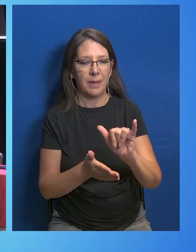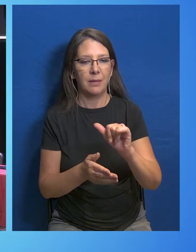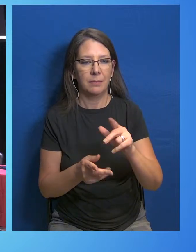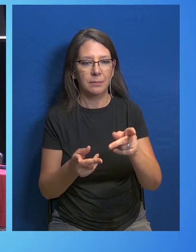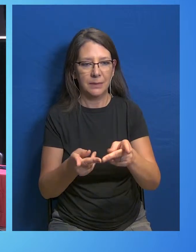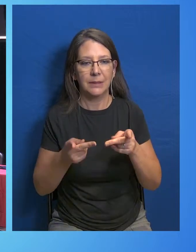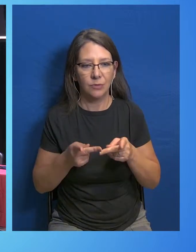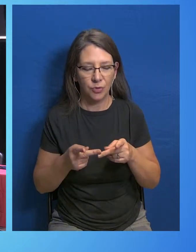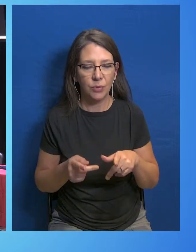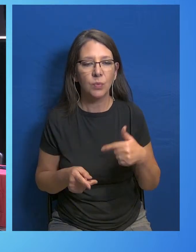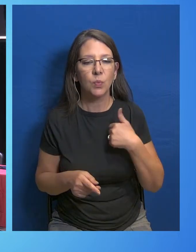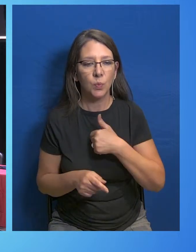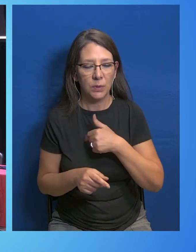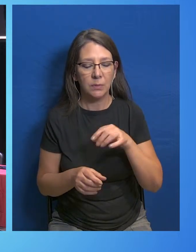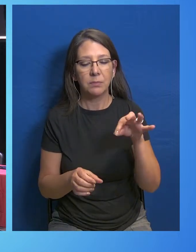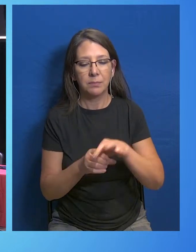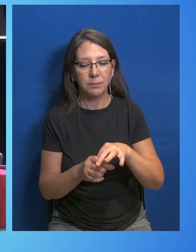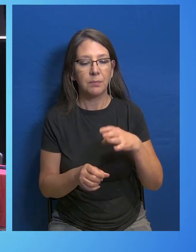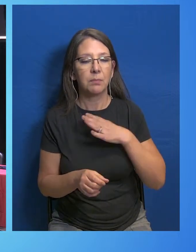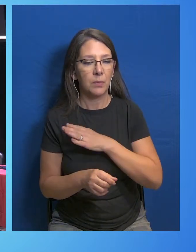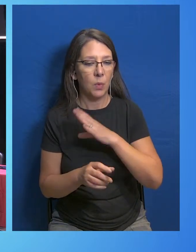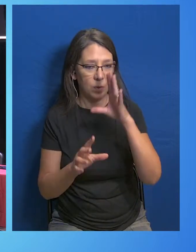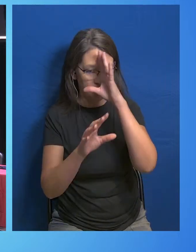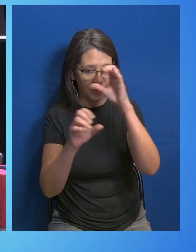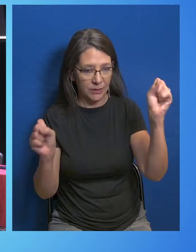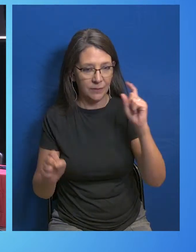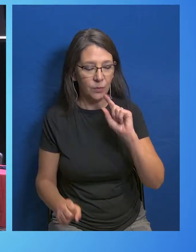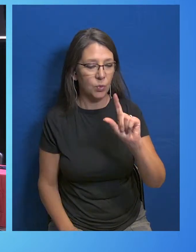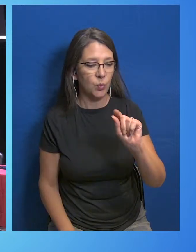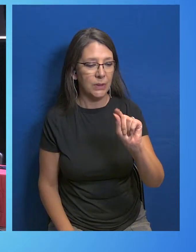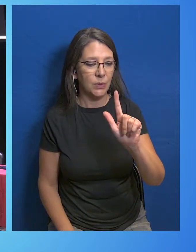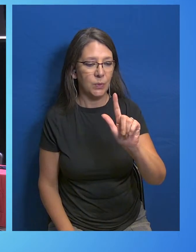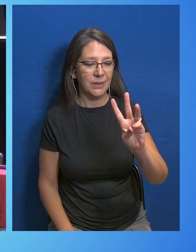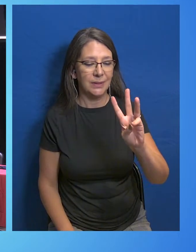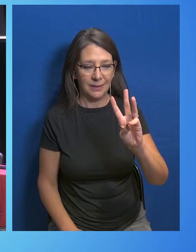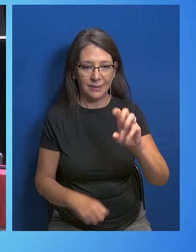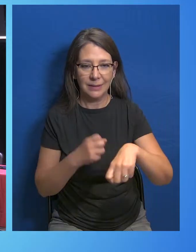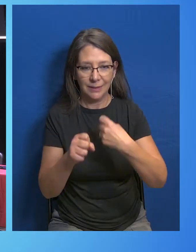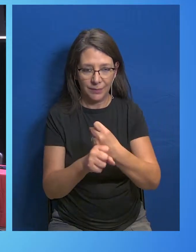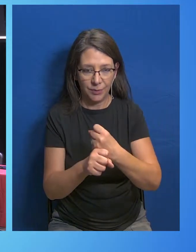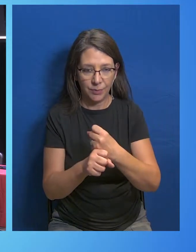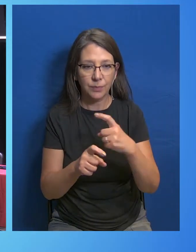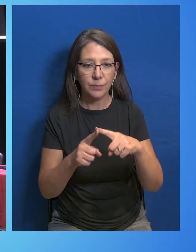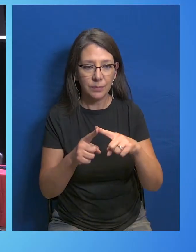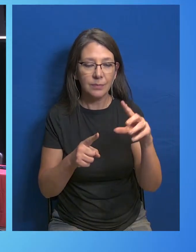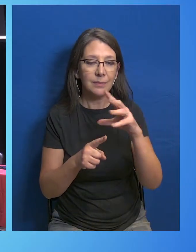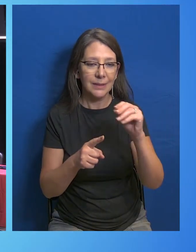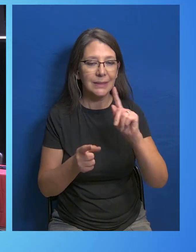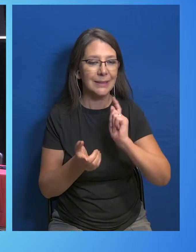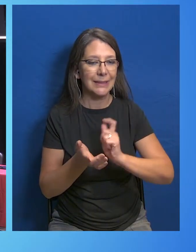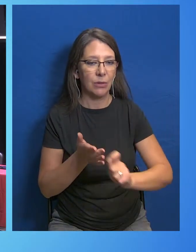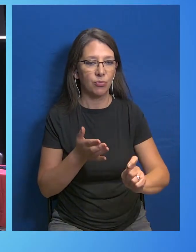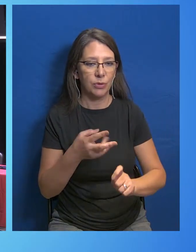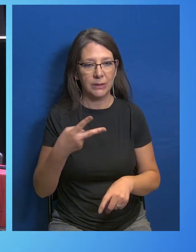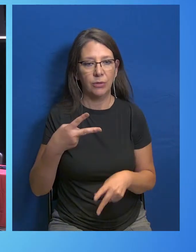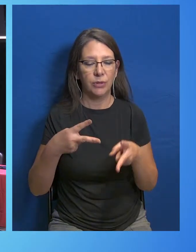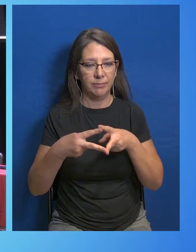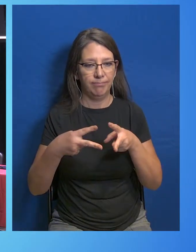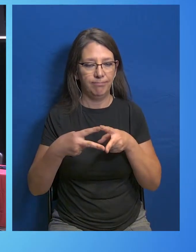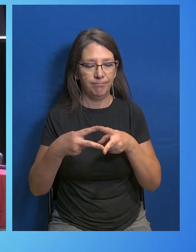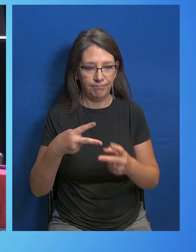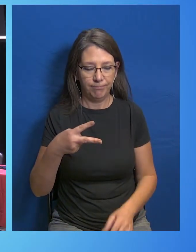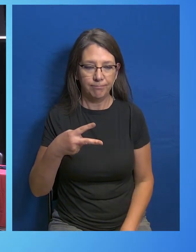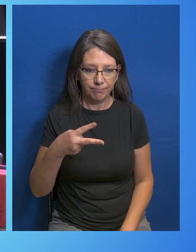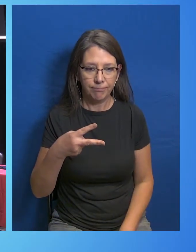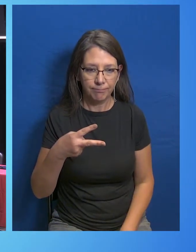for a board president for the 2026 year, as well as a board secretary.